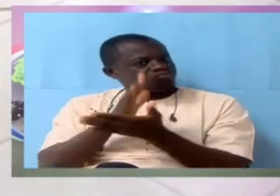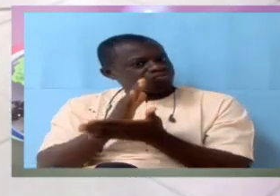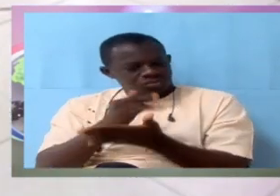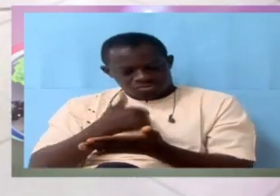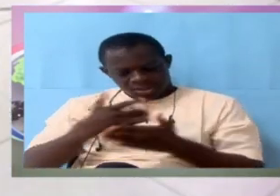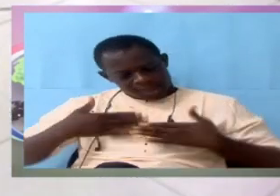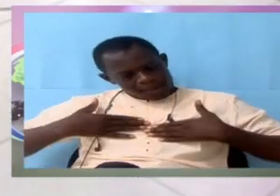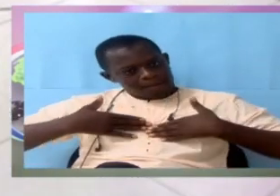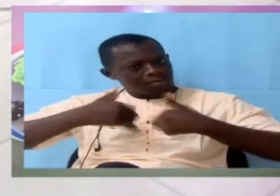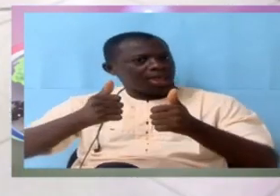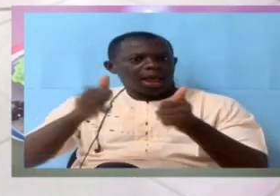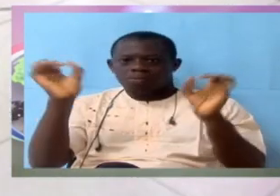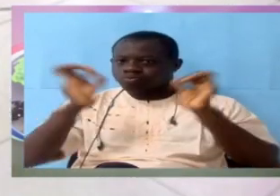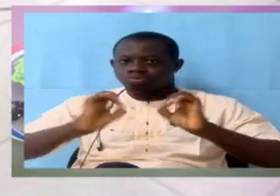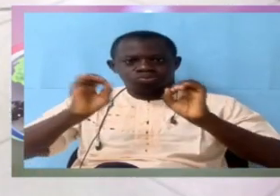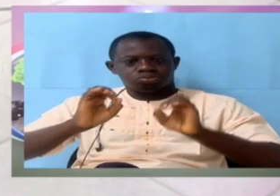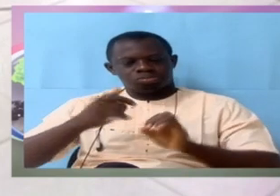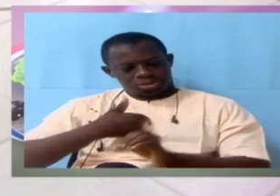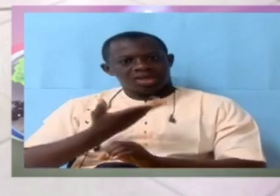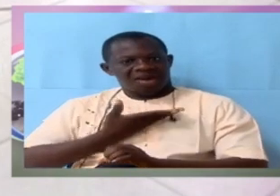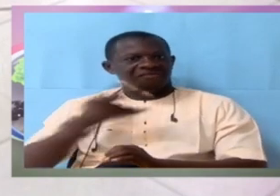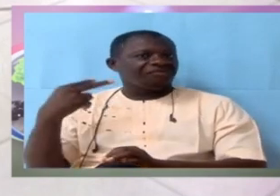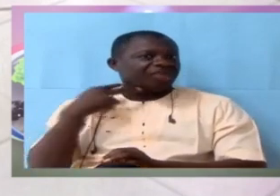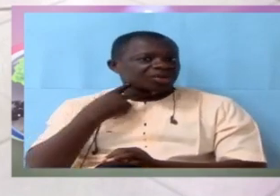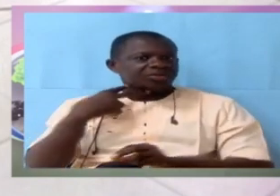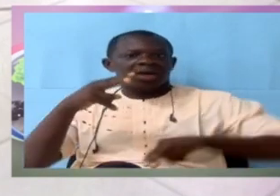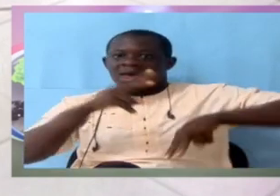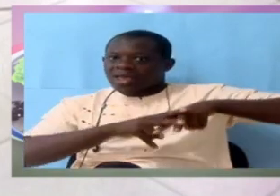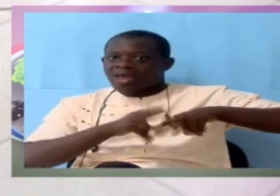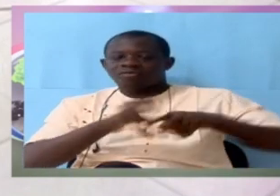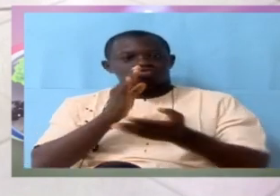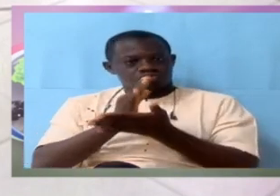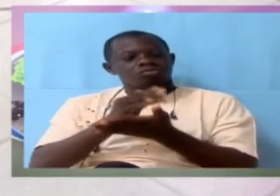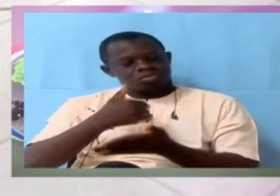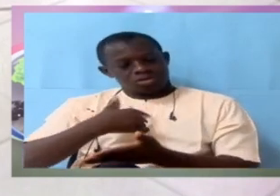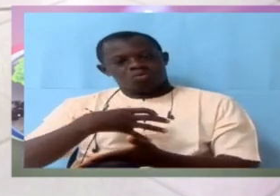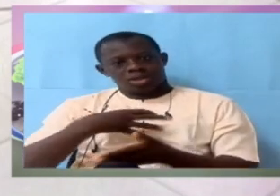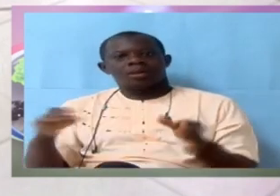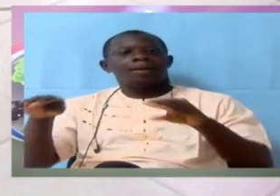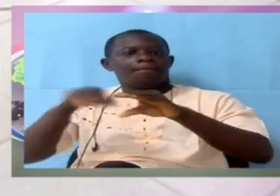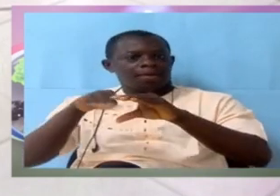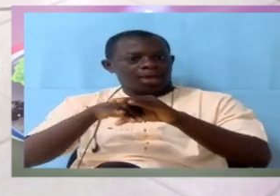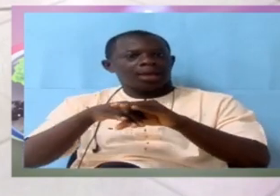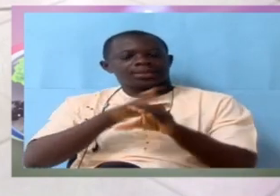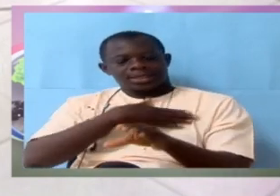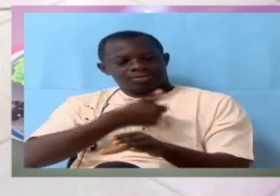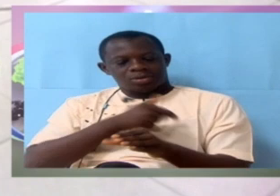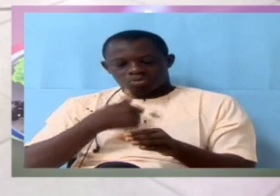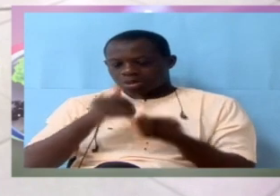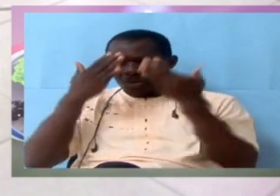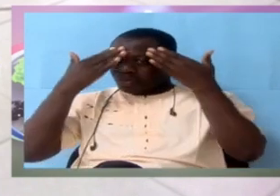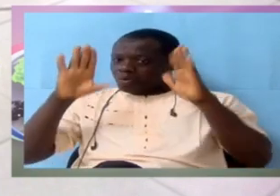I have this virus. But I really want to join this treatment, but I don't know how I can